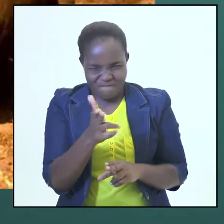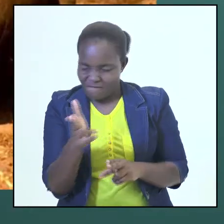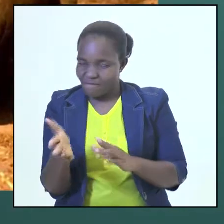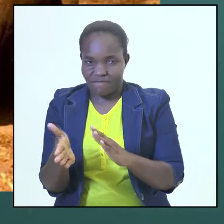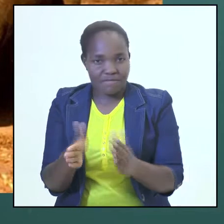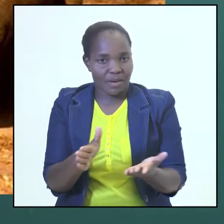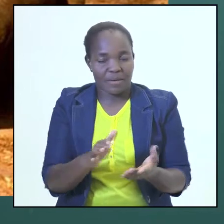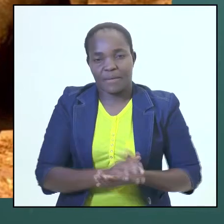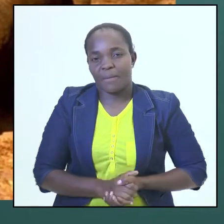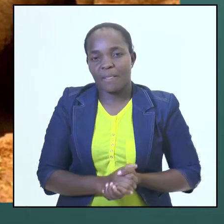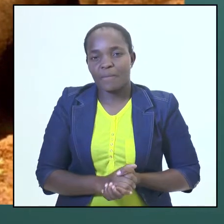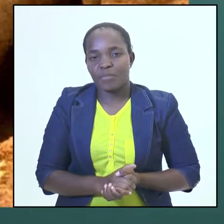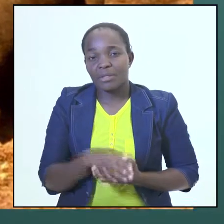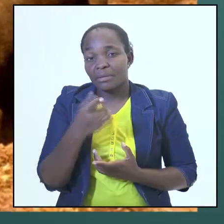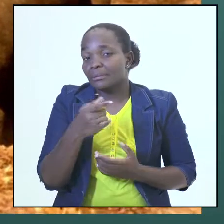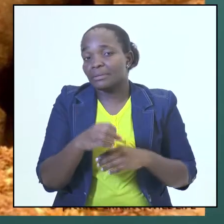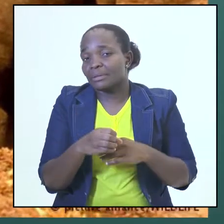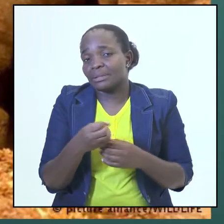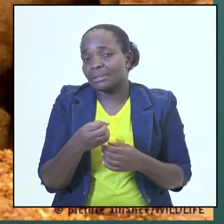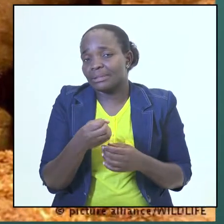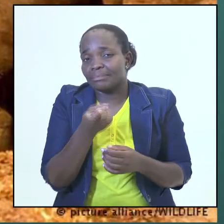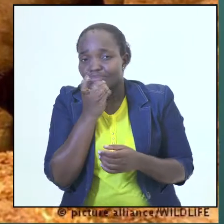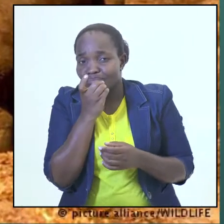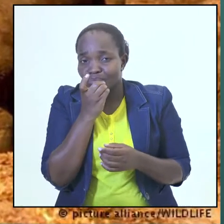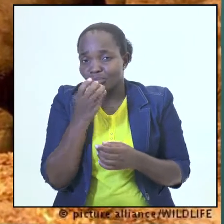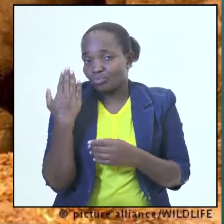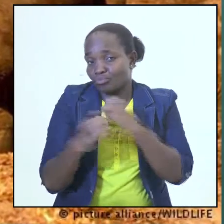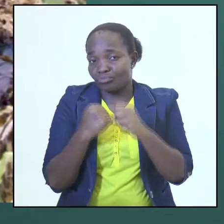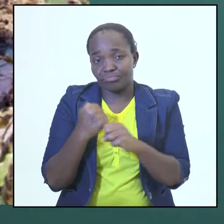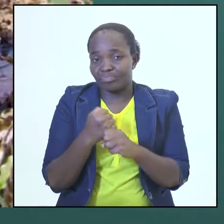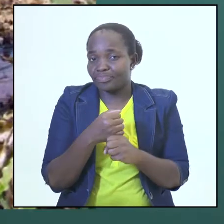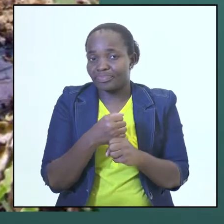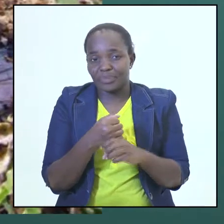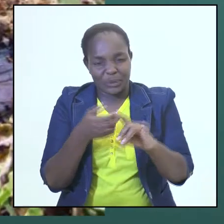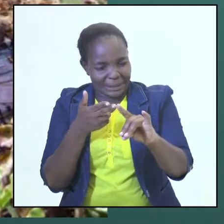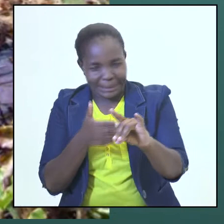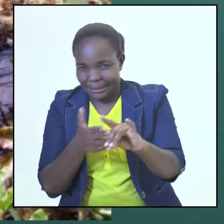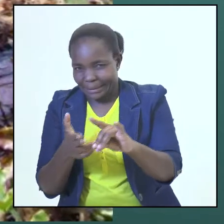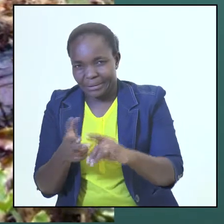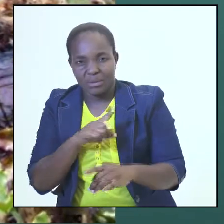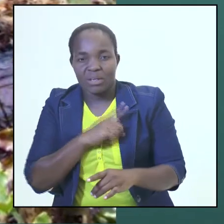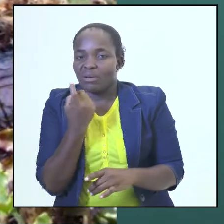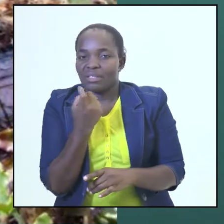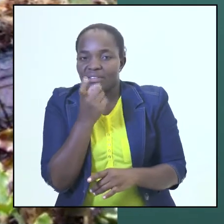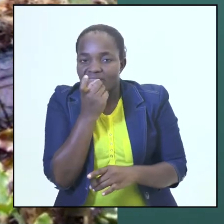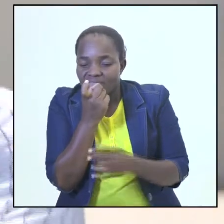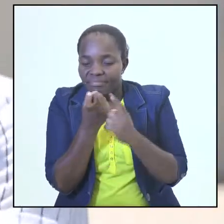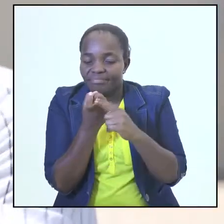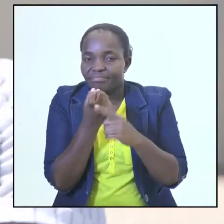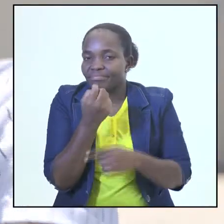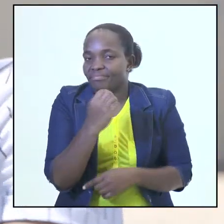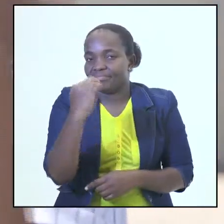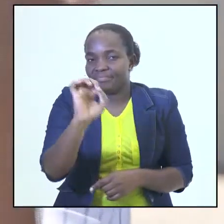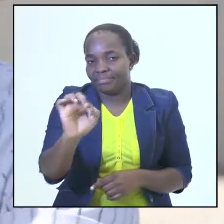Just imagine how many poor rhinos were brutally killed last year and this year for their horns. I can't